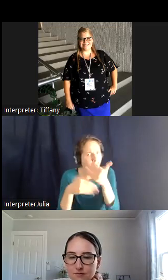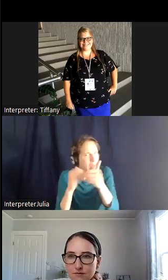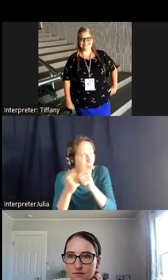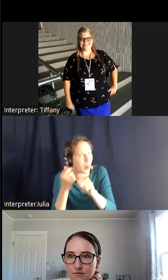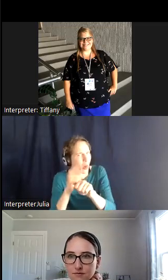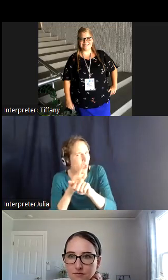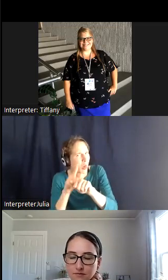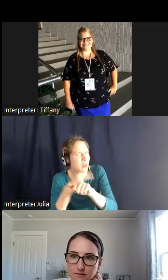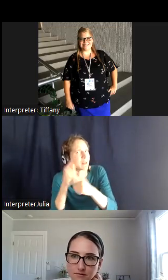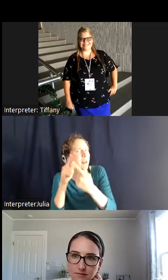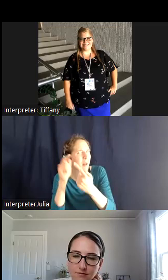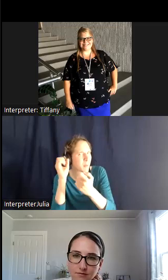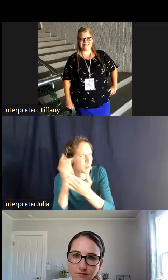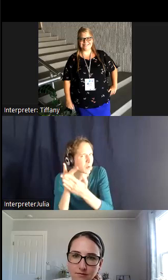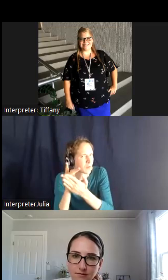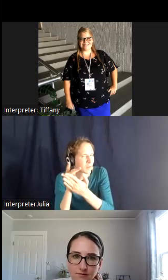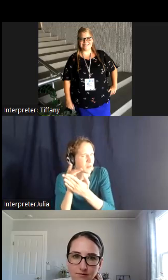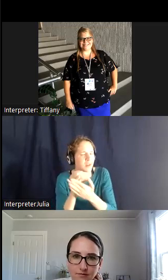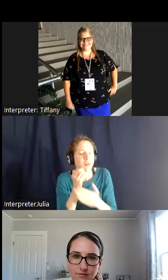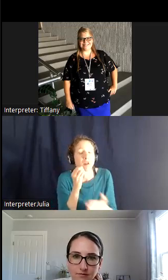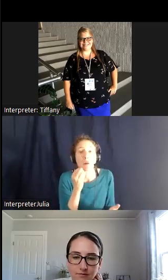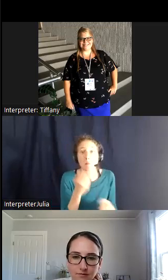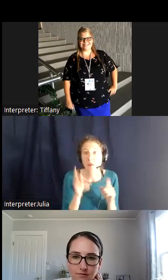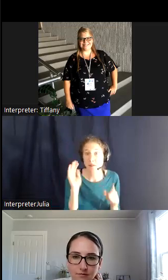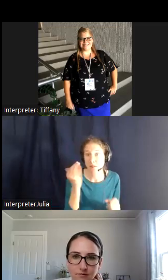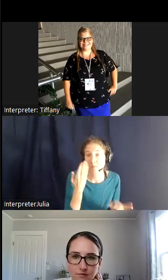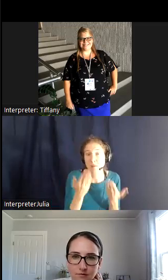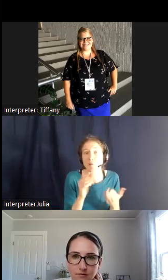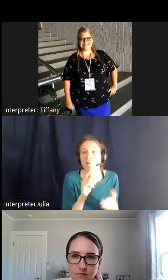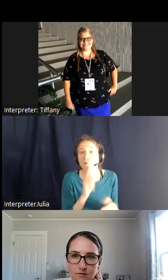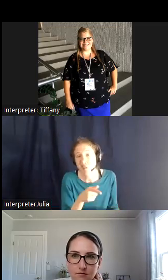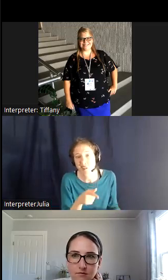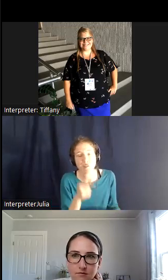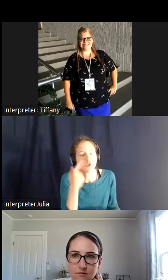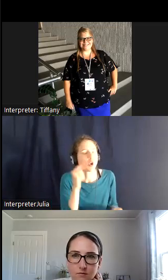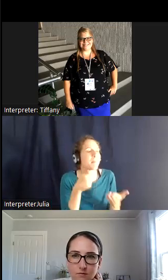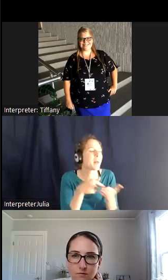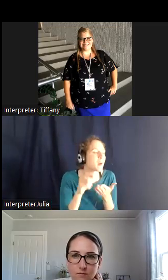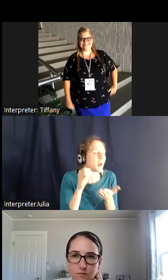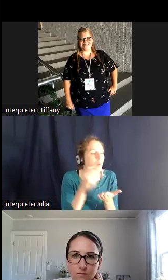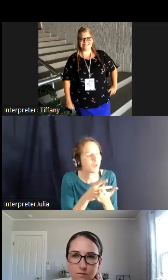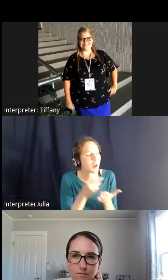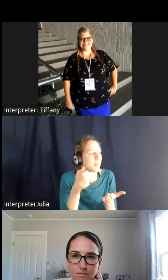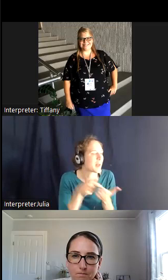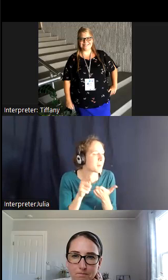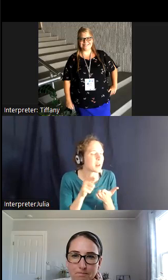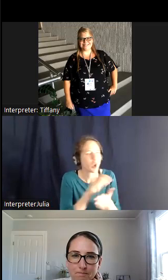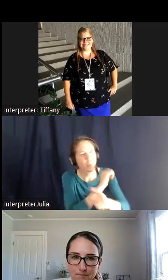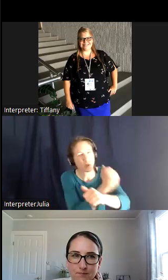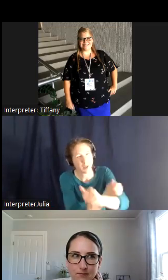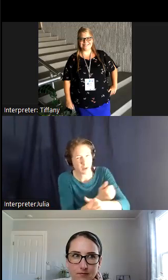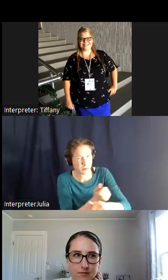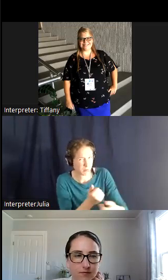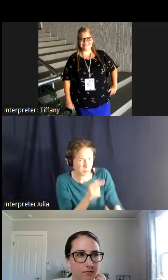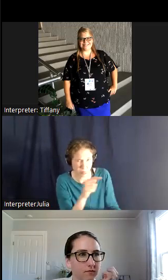really might have been around payment approval or payment authorization. If someone could let me know if